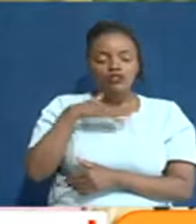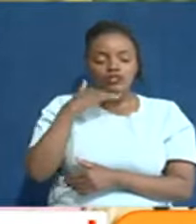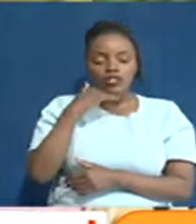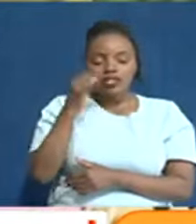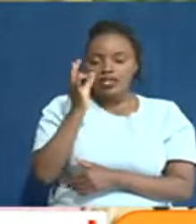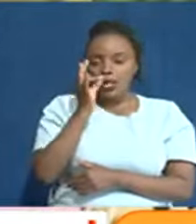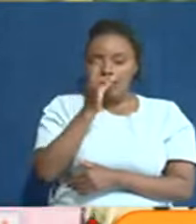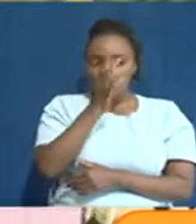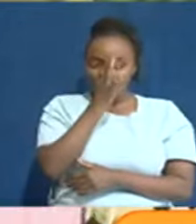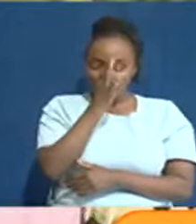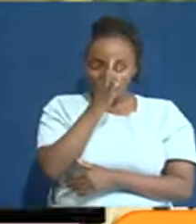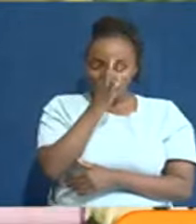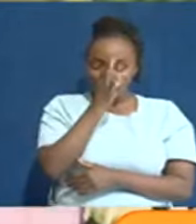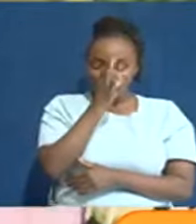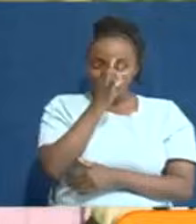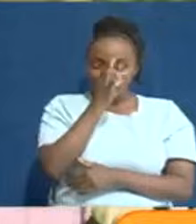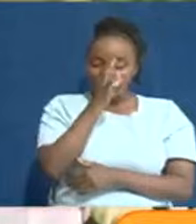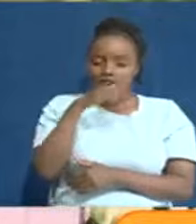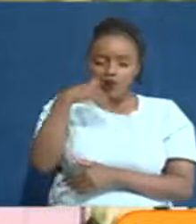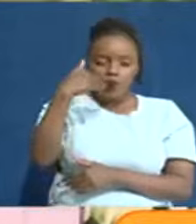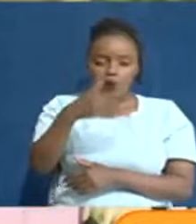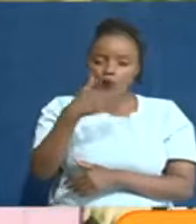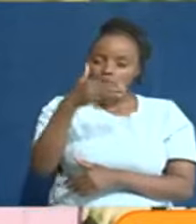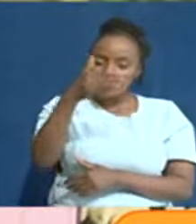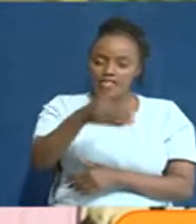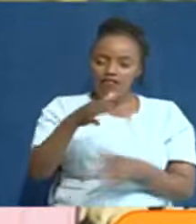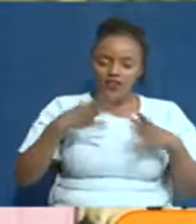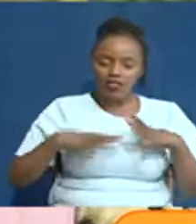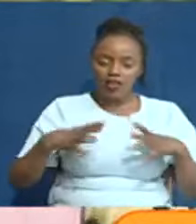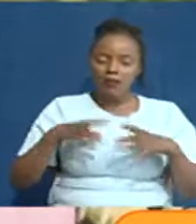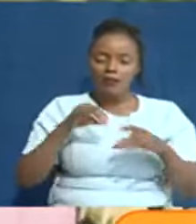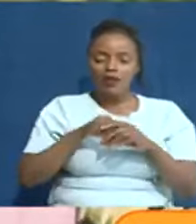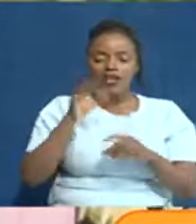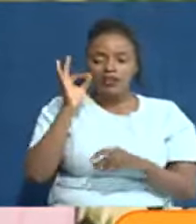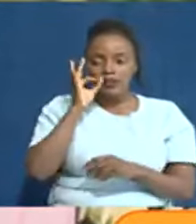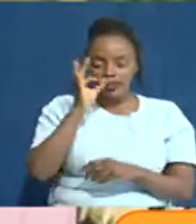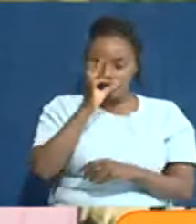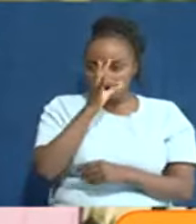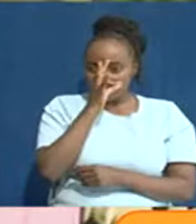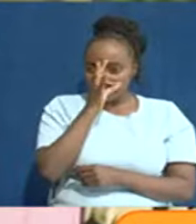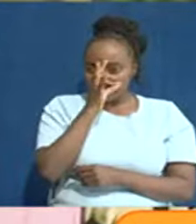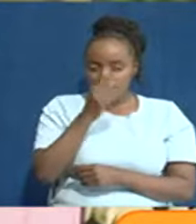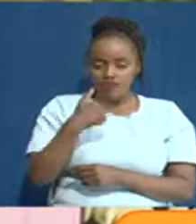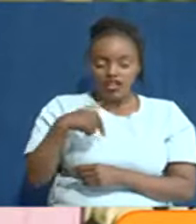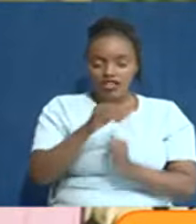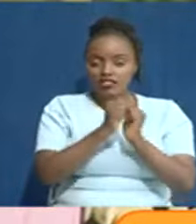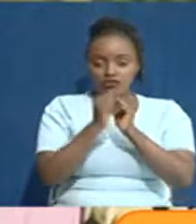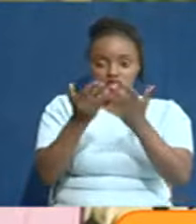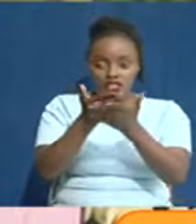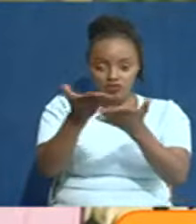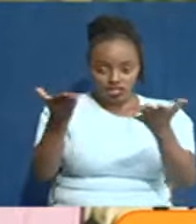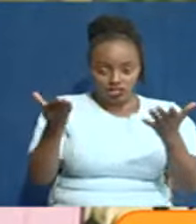Kibaki will always be there for the people of Nyeri. Tutakuwa nanyi